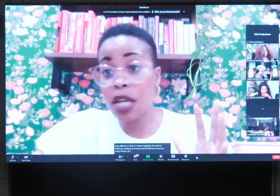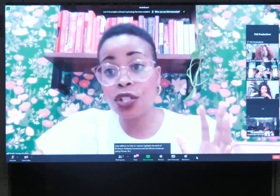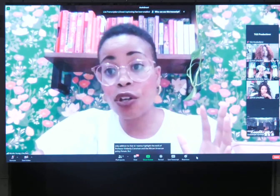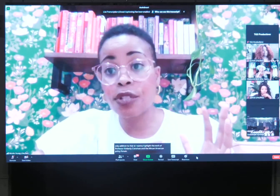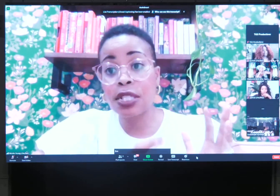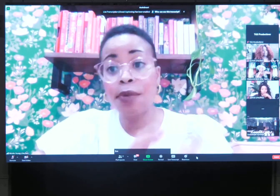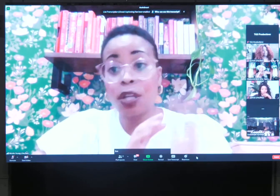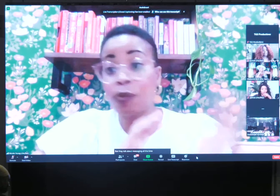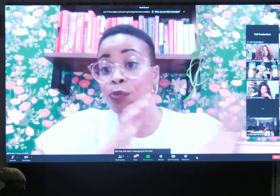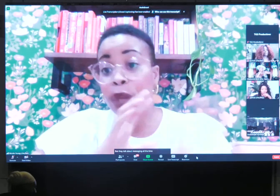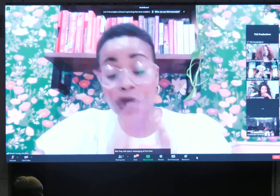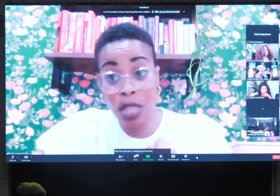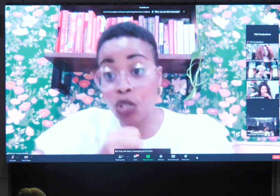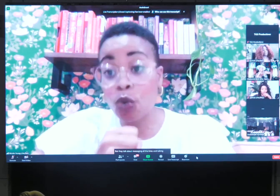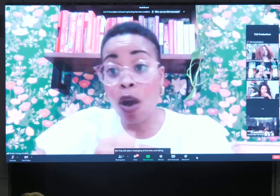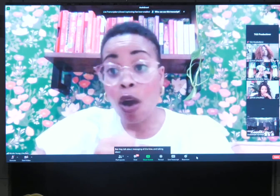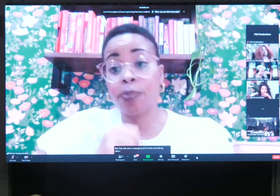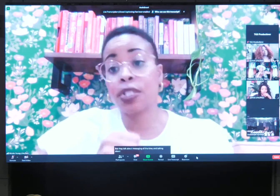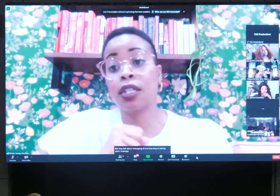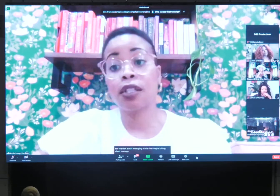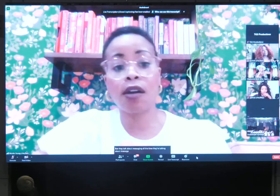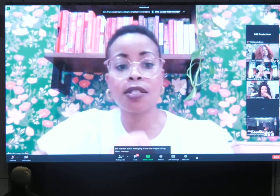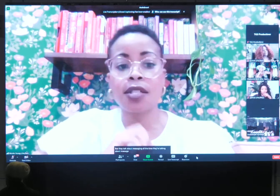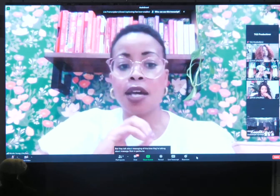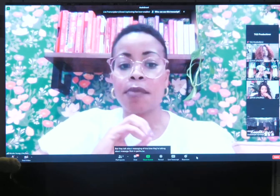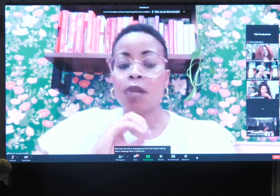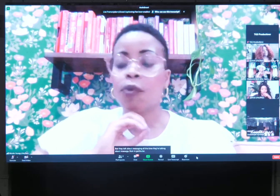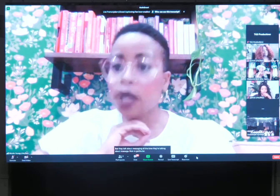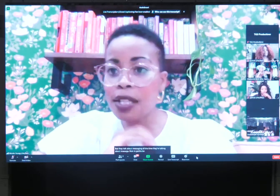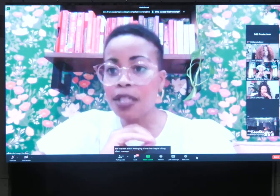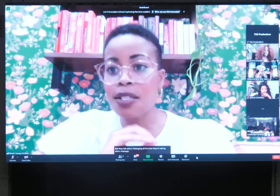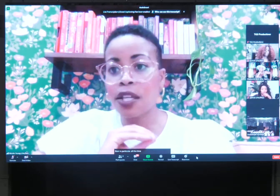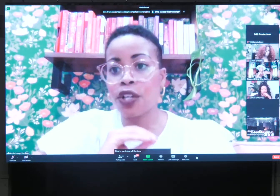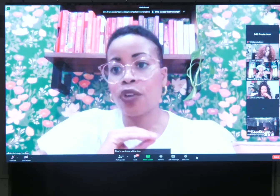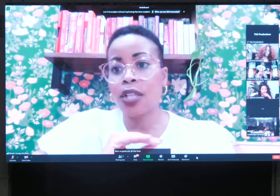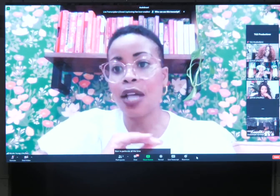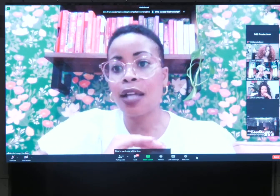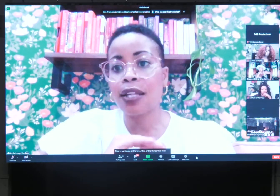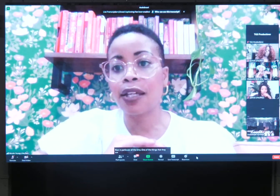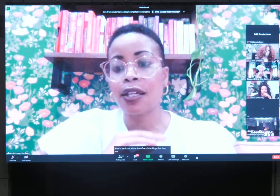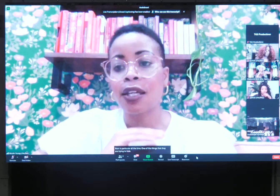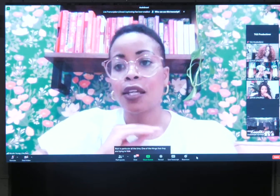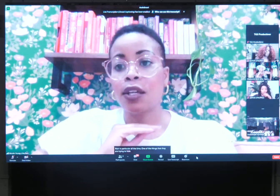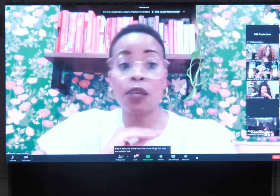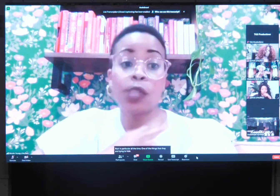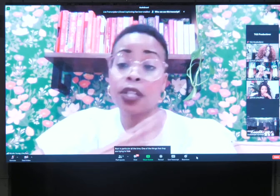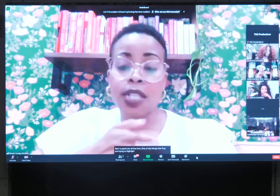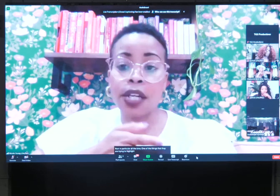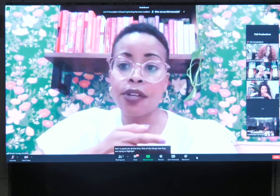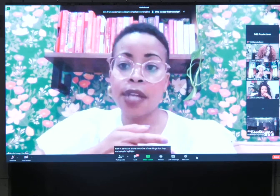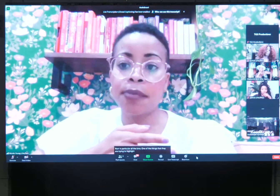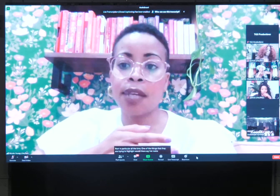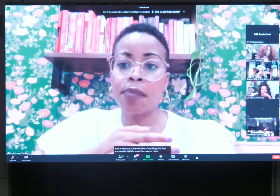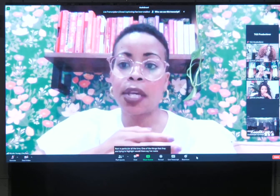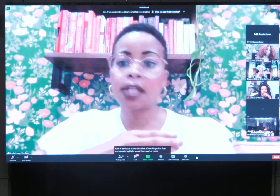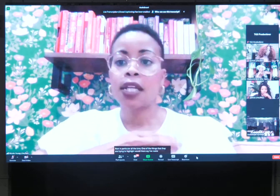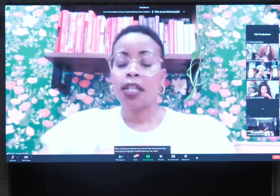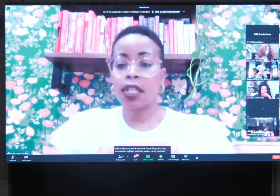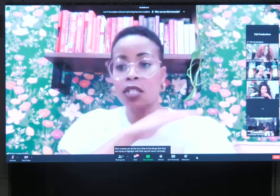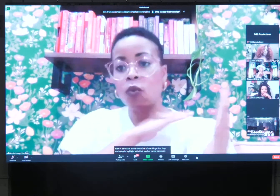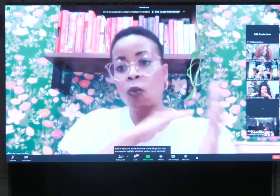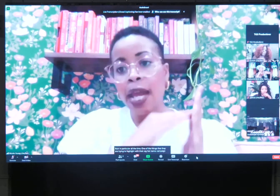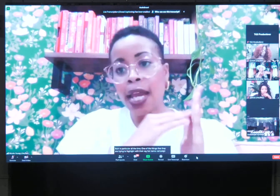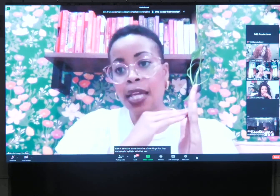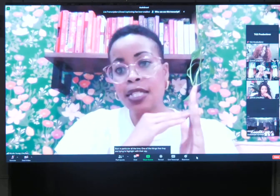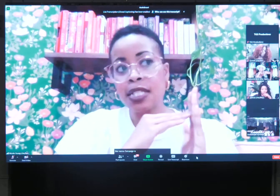about misogyny all the time. They talk about misogynoir in particular all the time. One of the things that they're trying to highlight with their Say Her Name campaign is